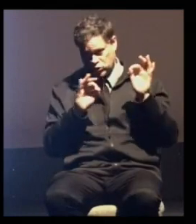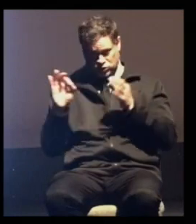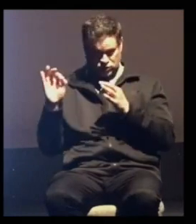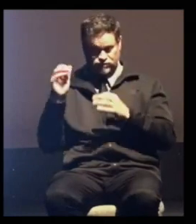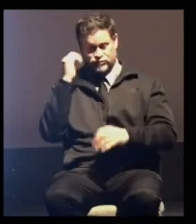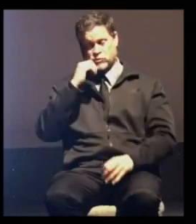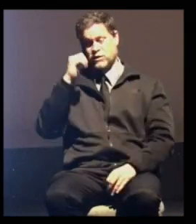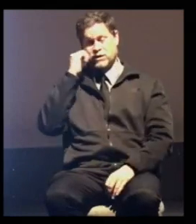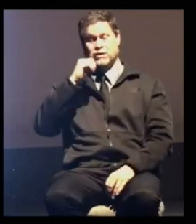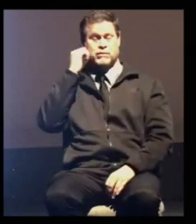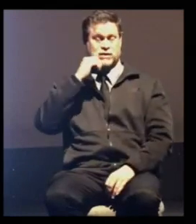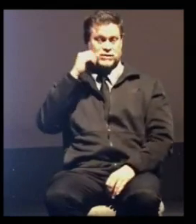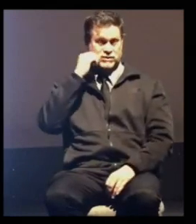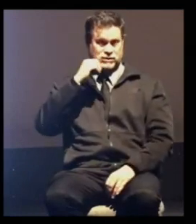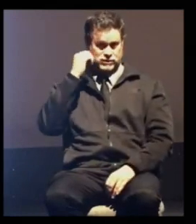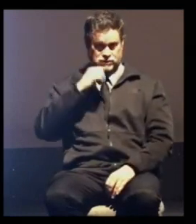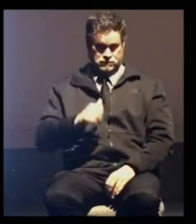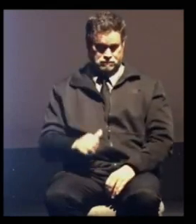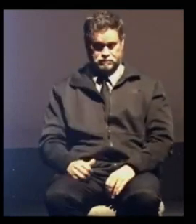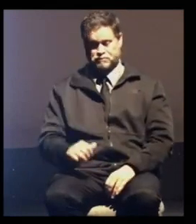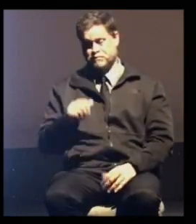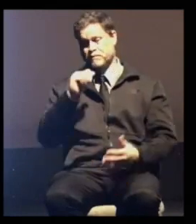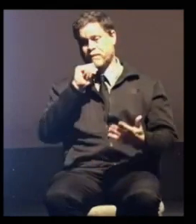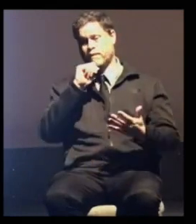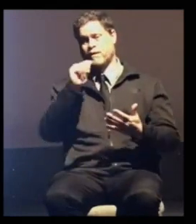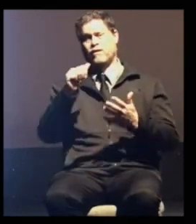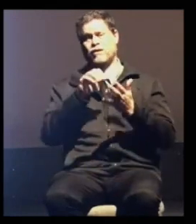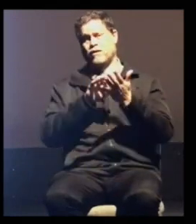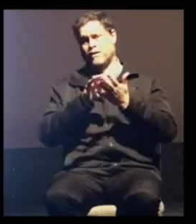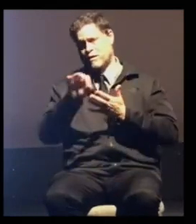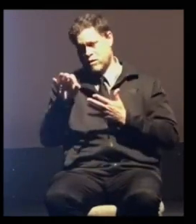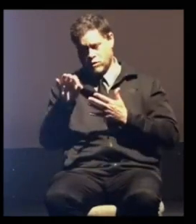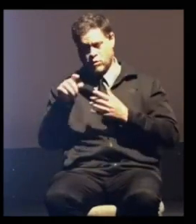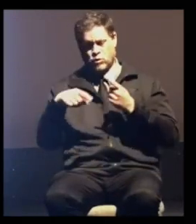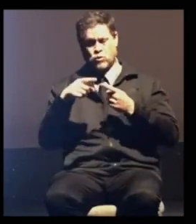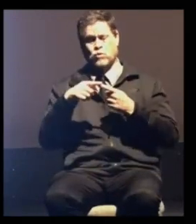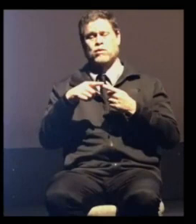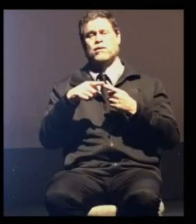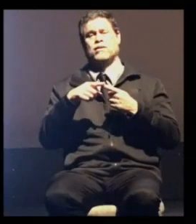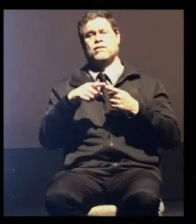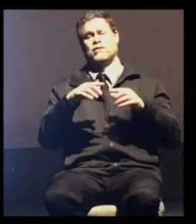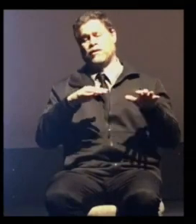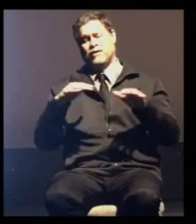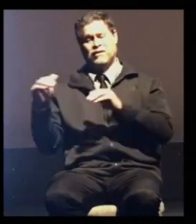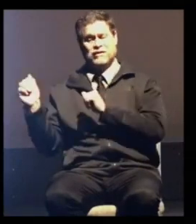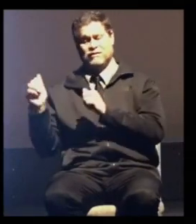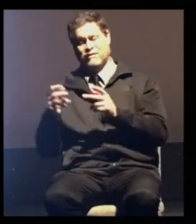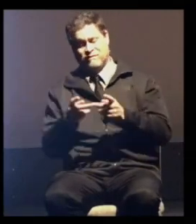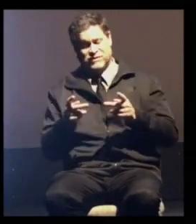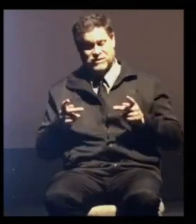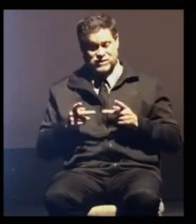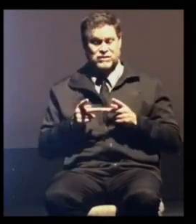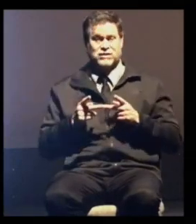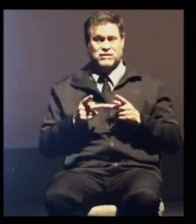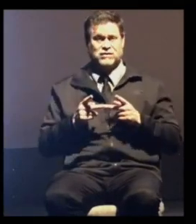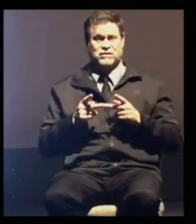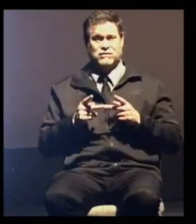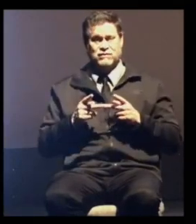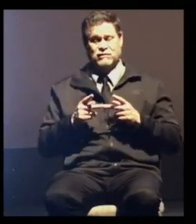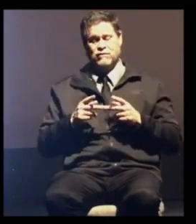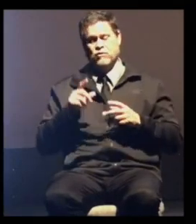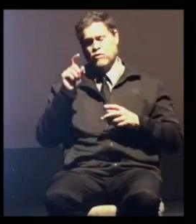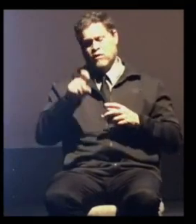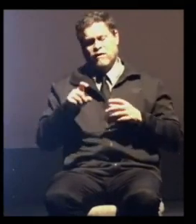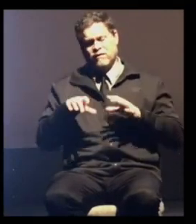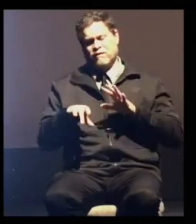on a daily basis, not counting when they leave the facility. But you have to find